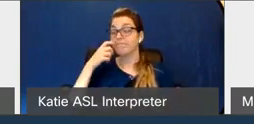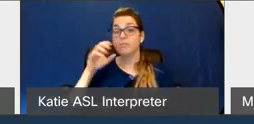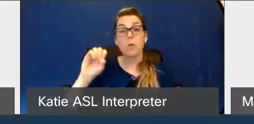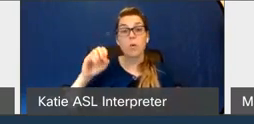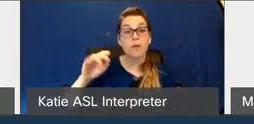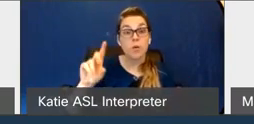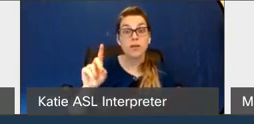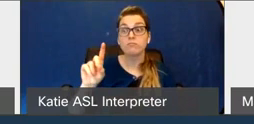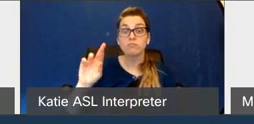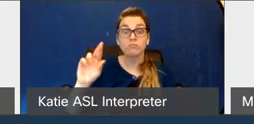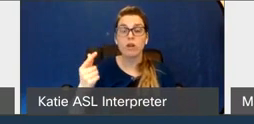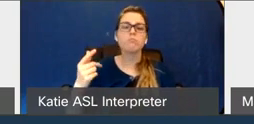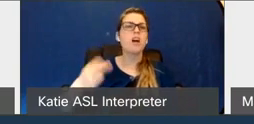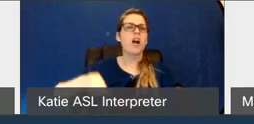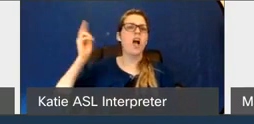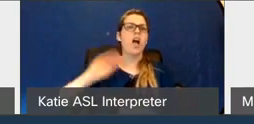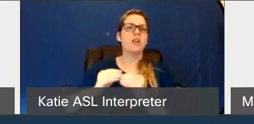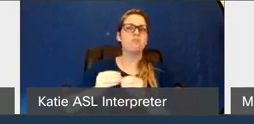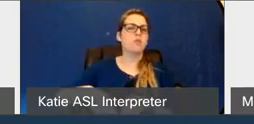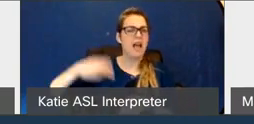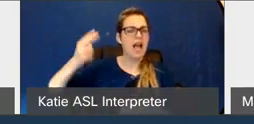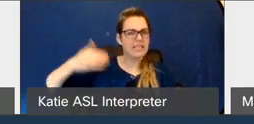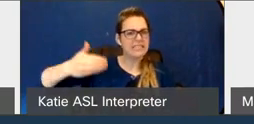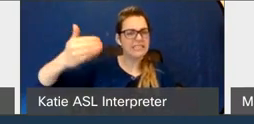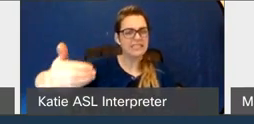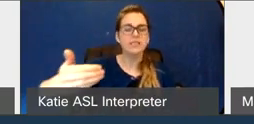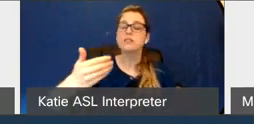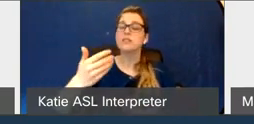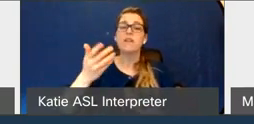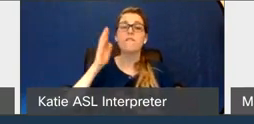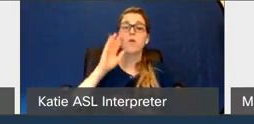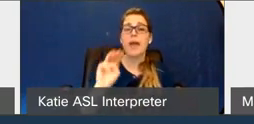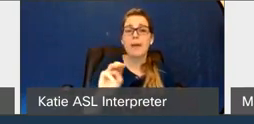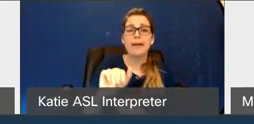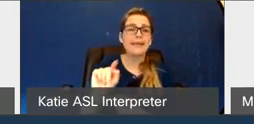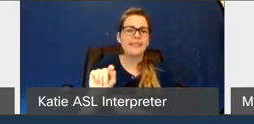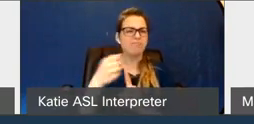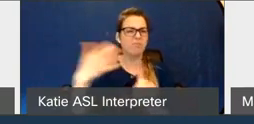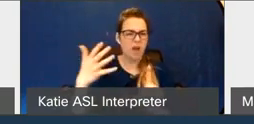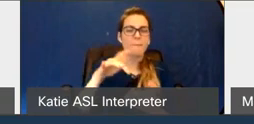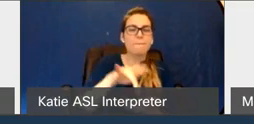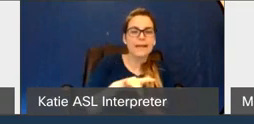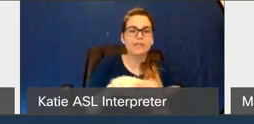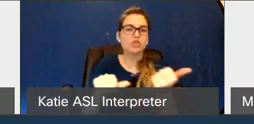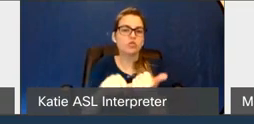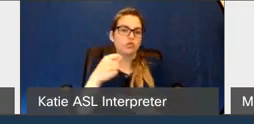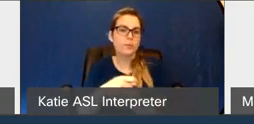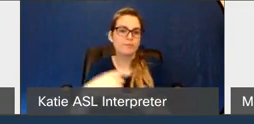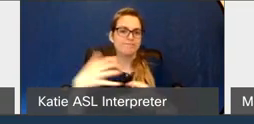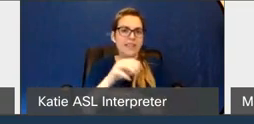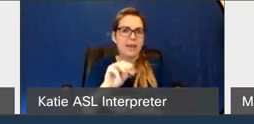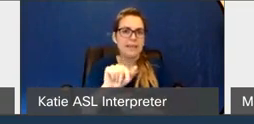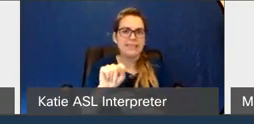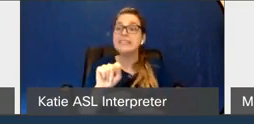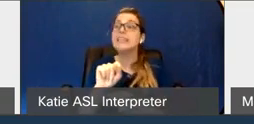participants nationally, but there are gaps in the availability of medication-assisted treatment in many drug court programs. Despite the